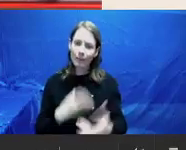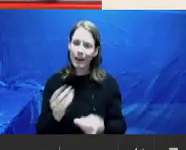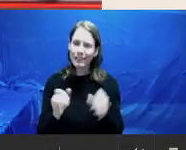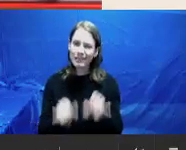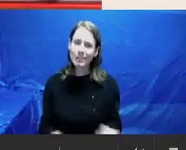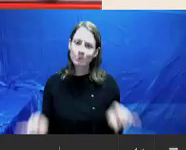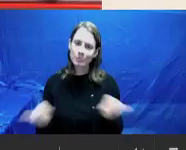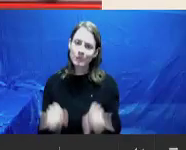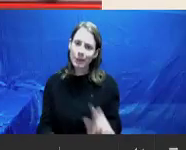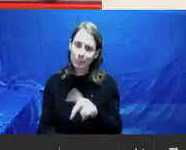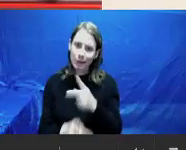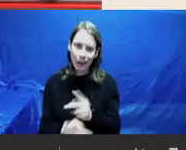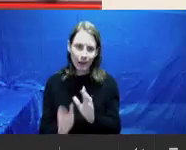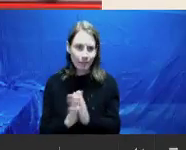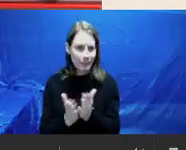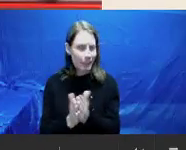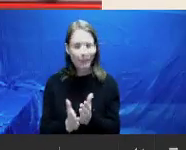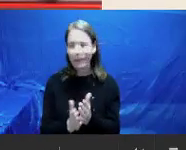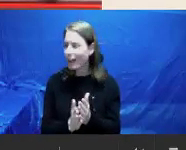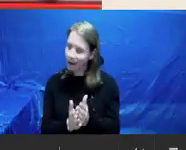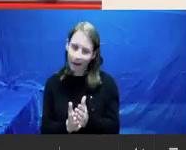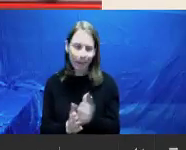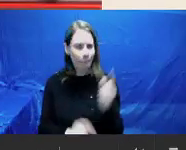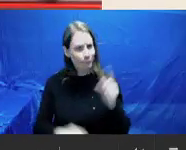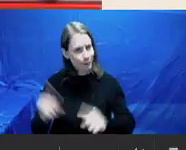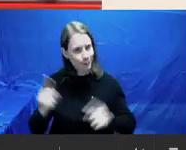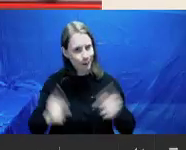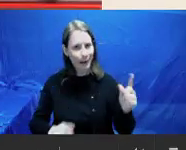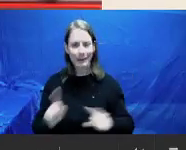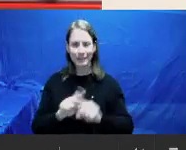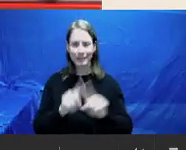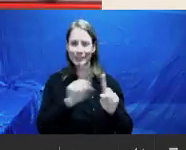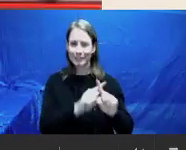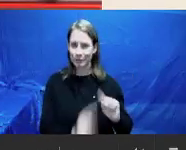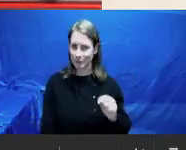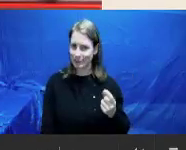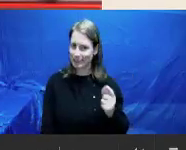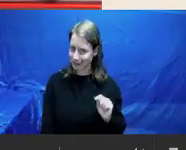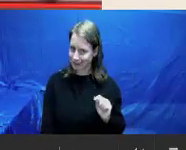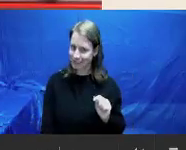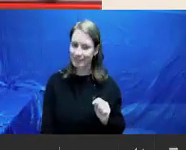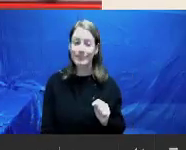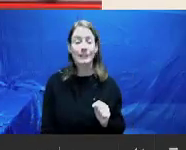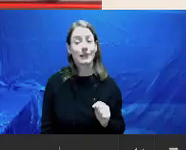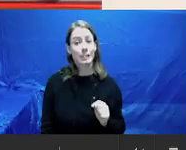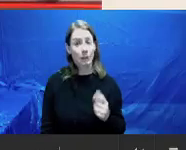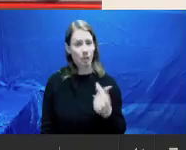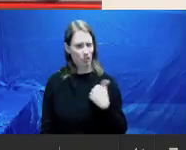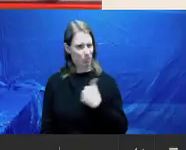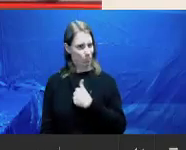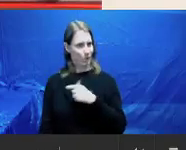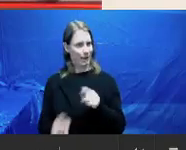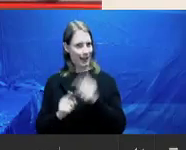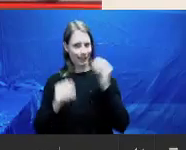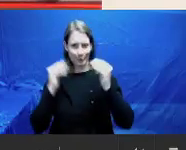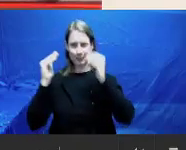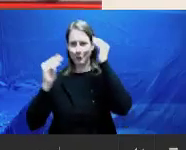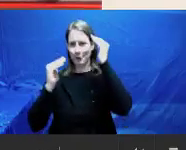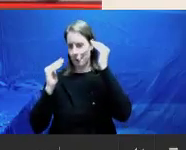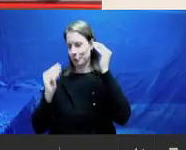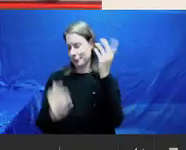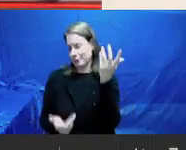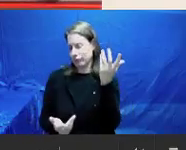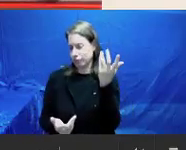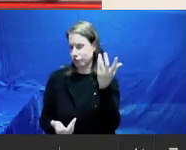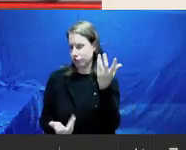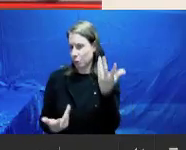as teachers, as adults, we probably intrinsically understand this because there are times when we encounter texts that are more